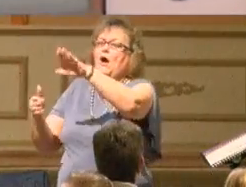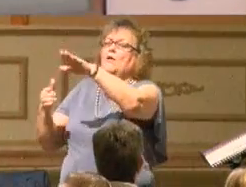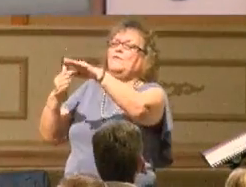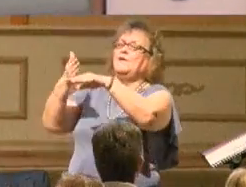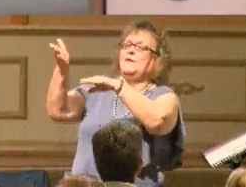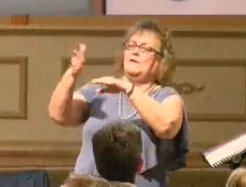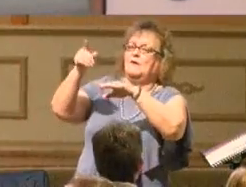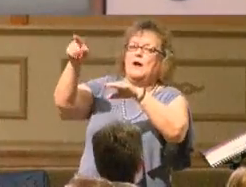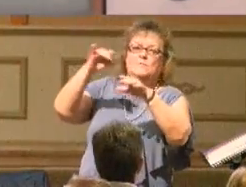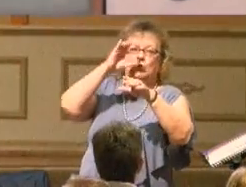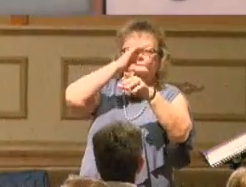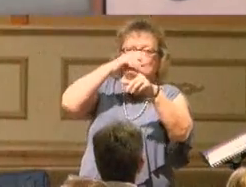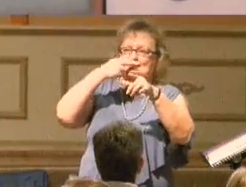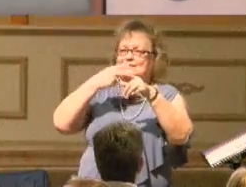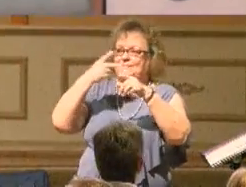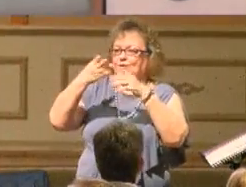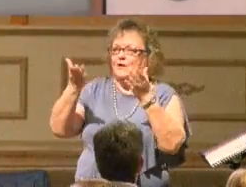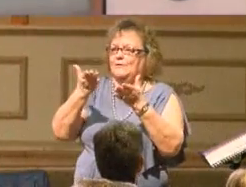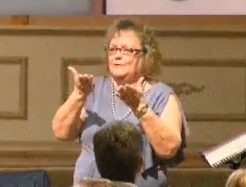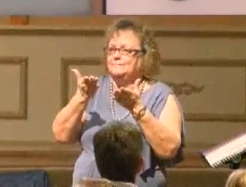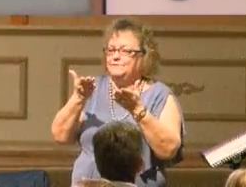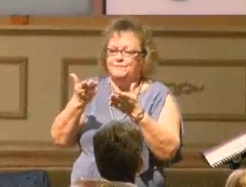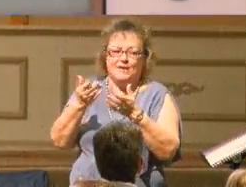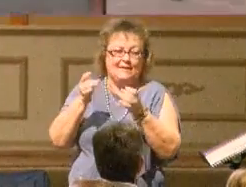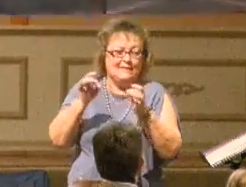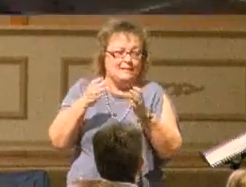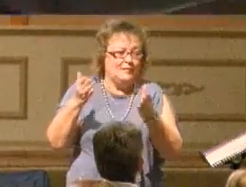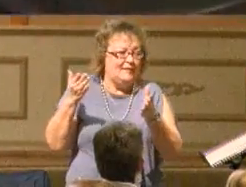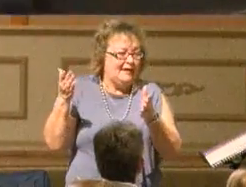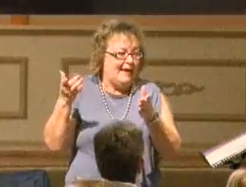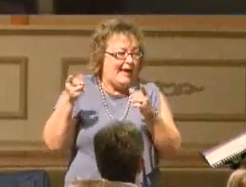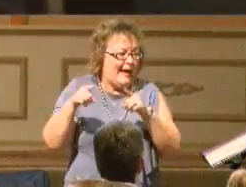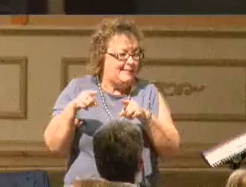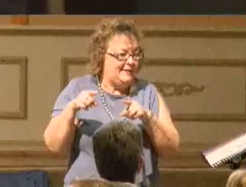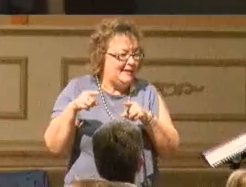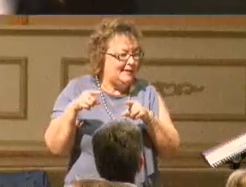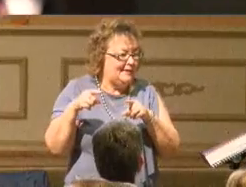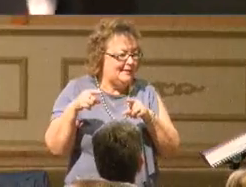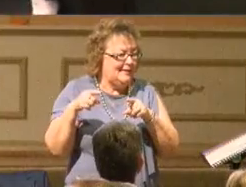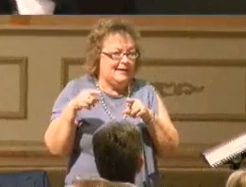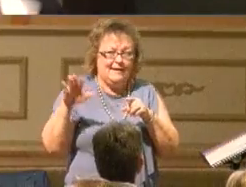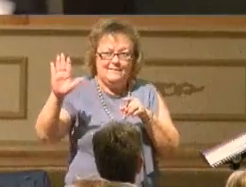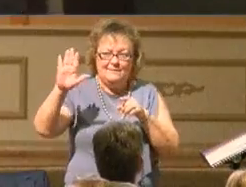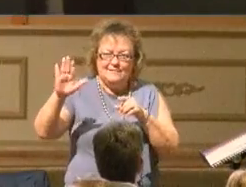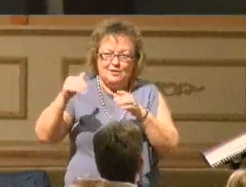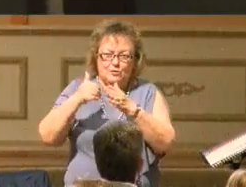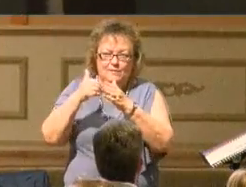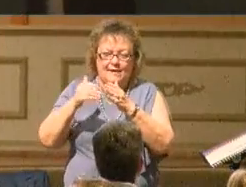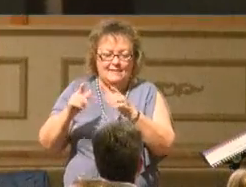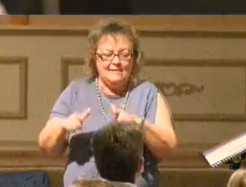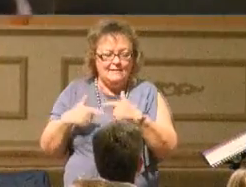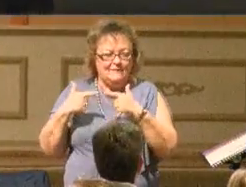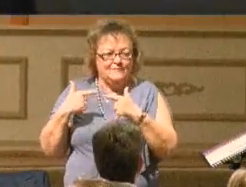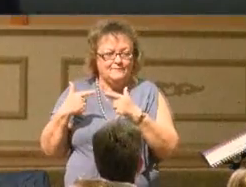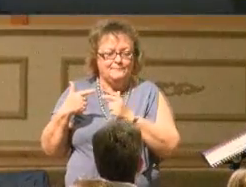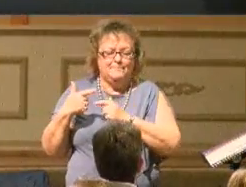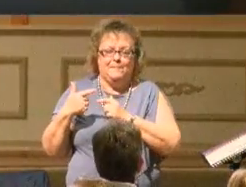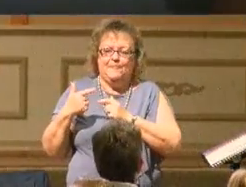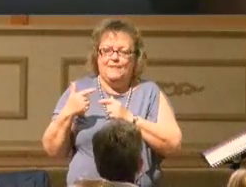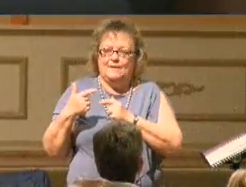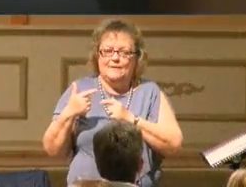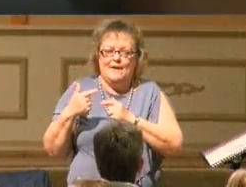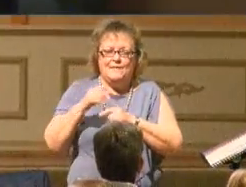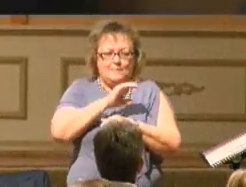back there. And there was a terrible thing happening right kind of in their neighborhood. And